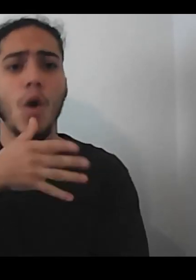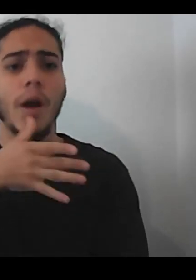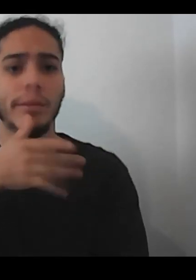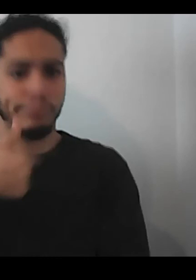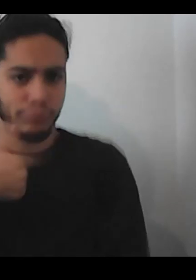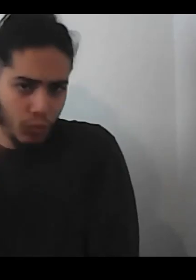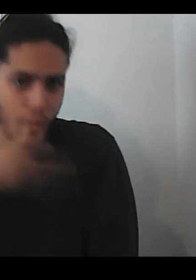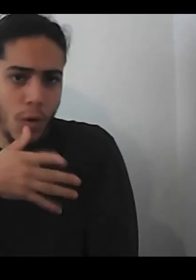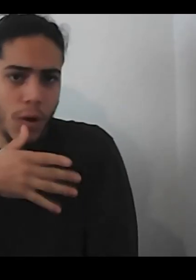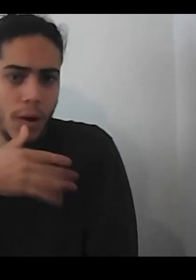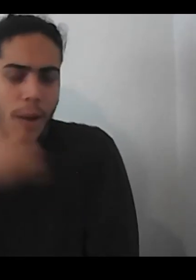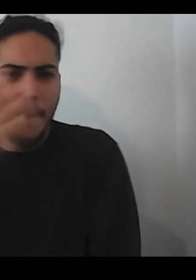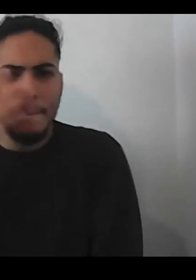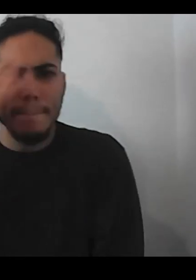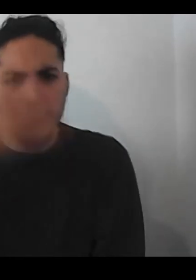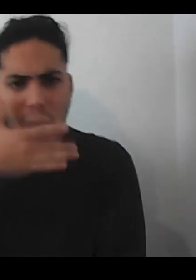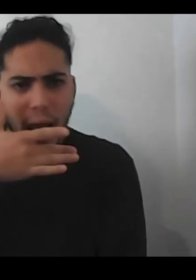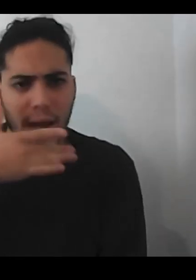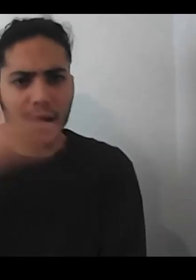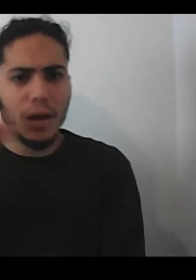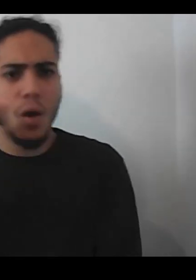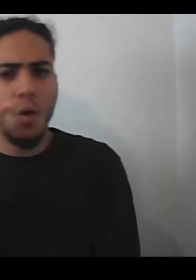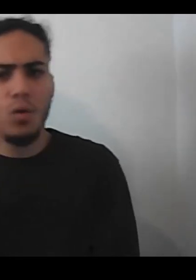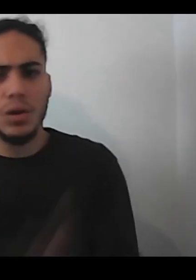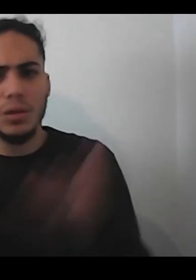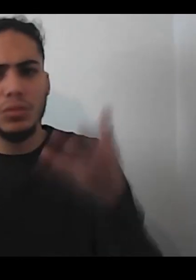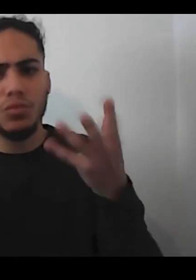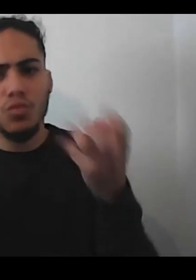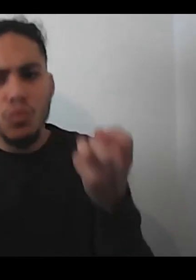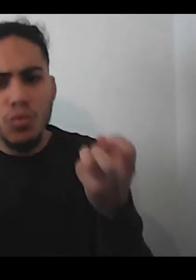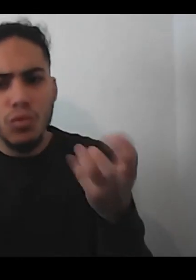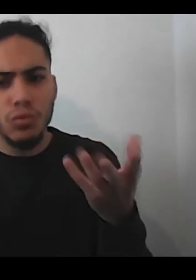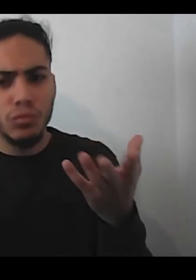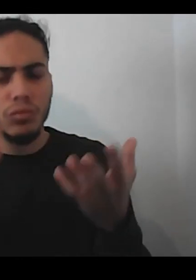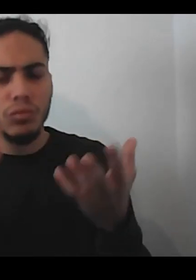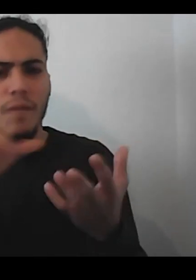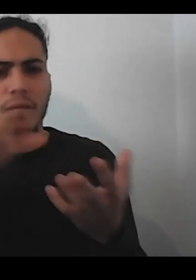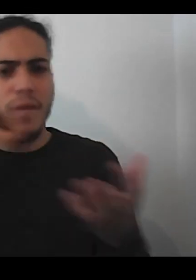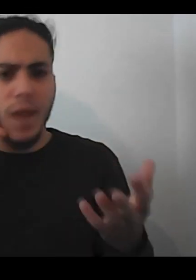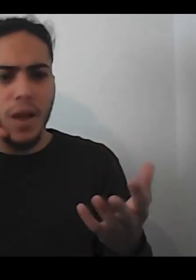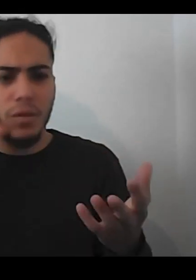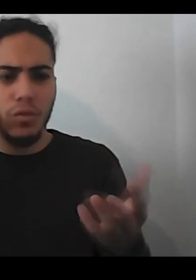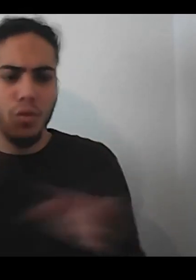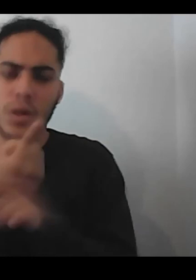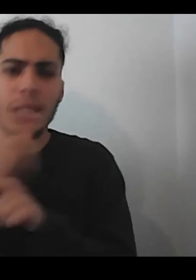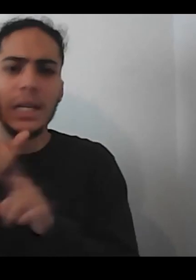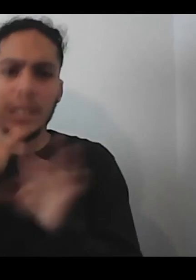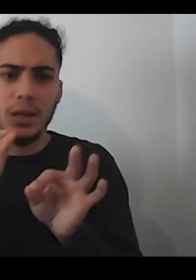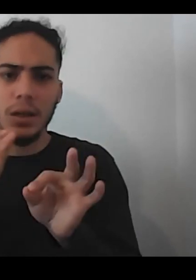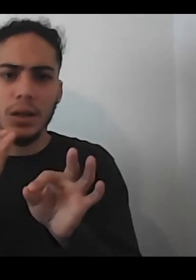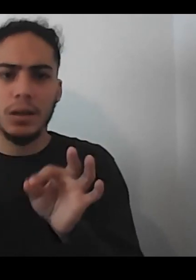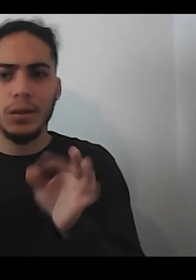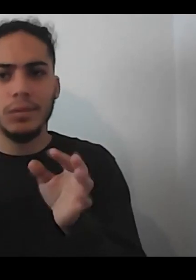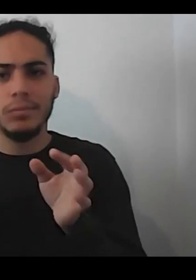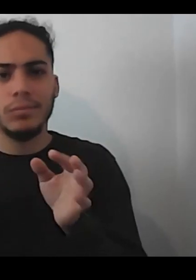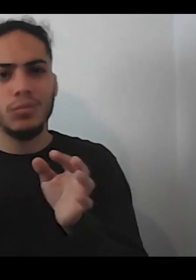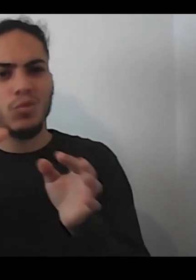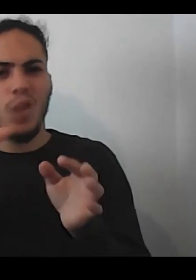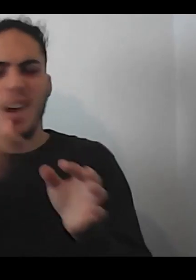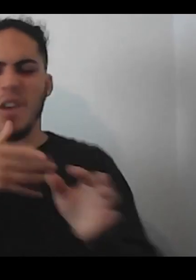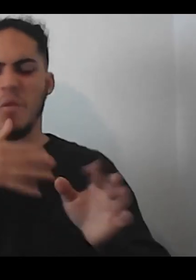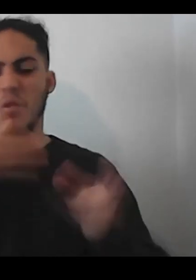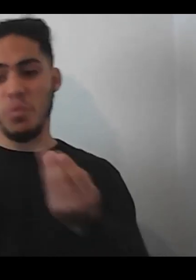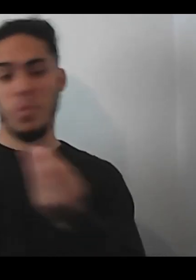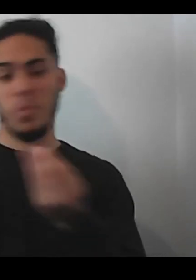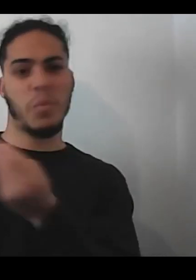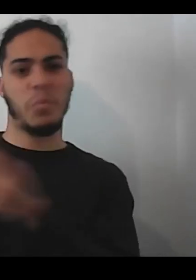use black clothes or dark, let's say, red and things like that. Not to be very colorful, in